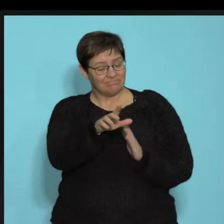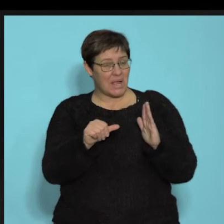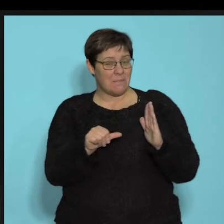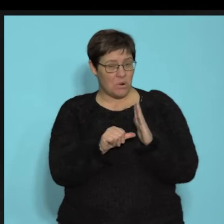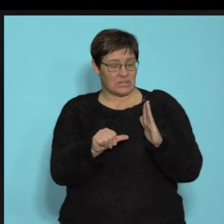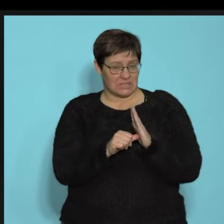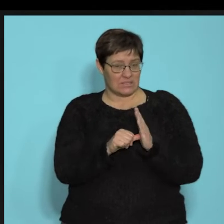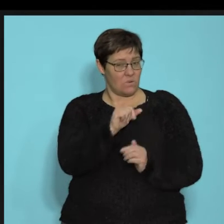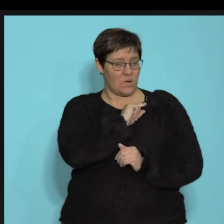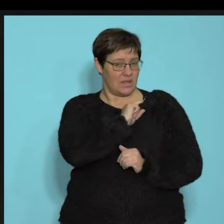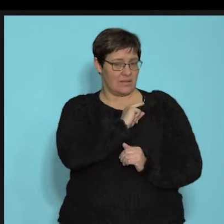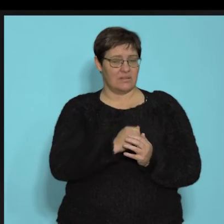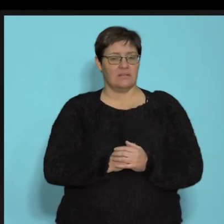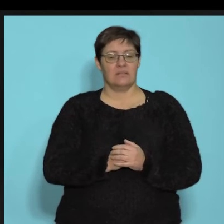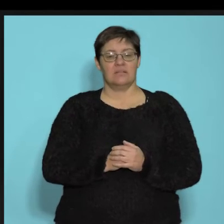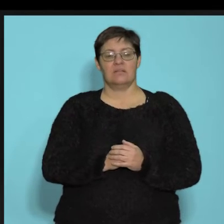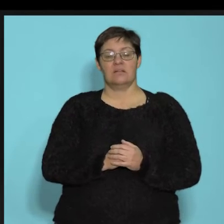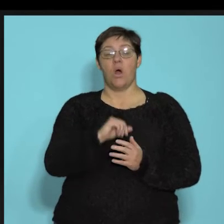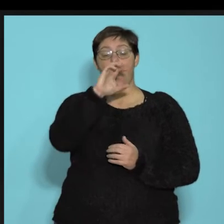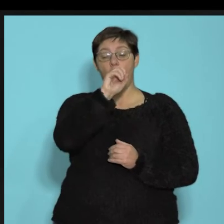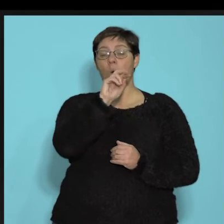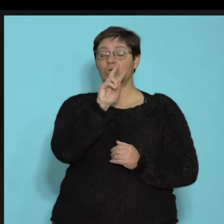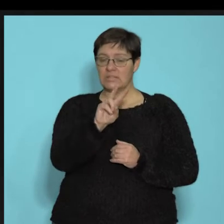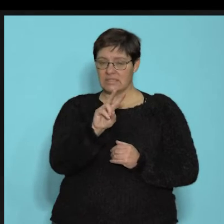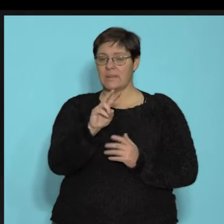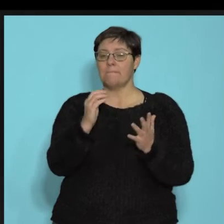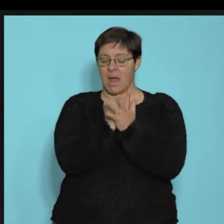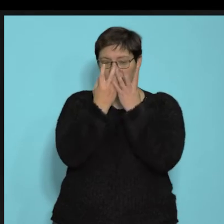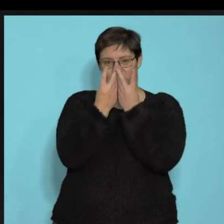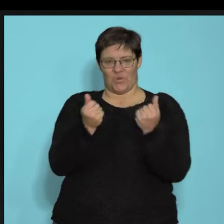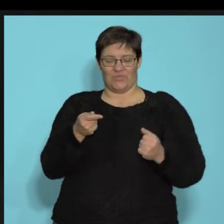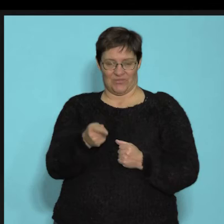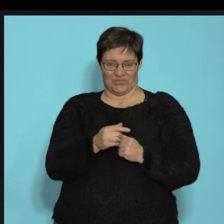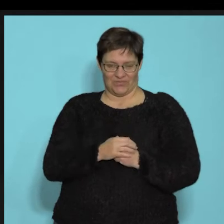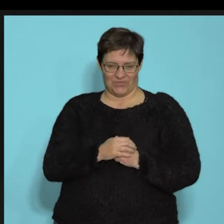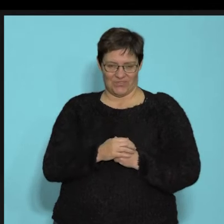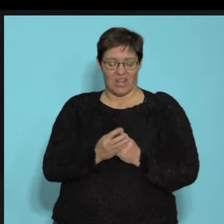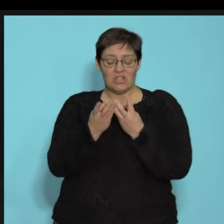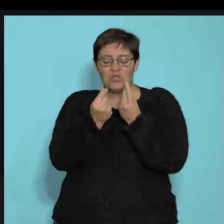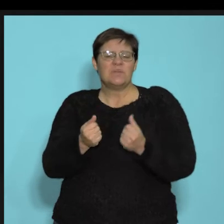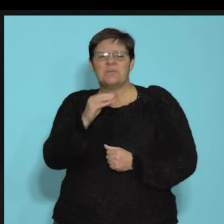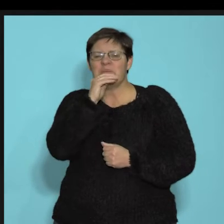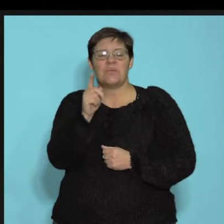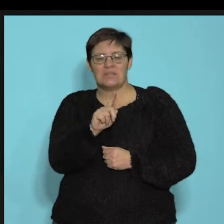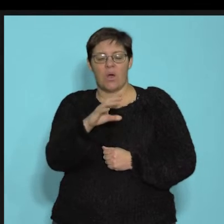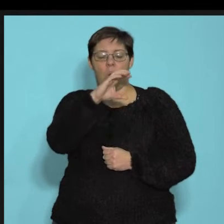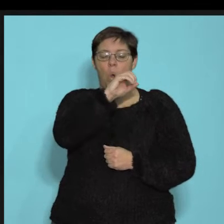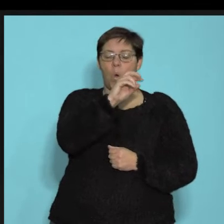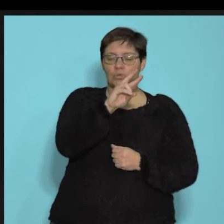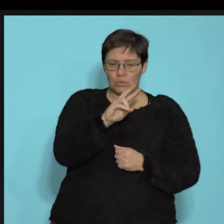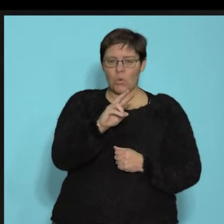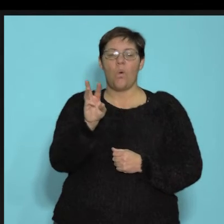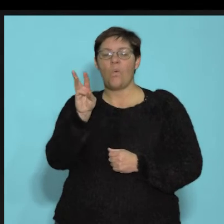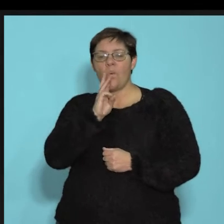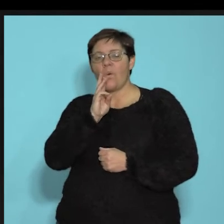really important. Why? Because oxygen needs to form a solution. What does the solution mean?